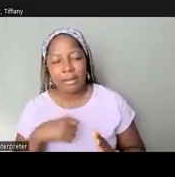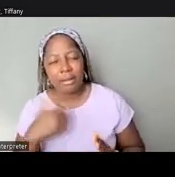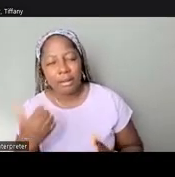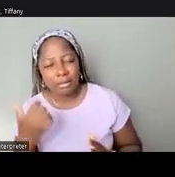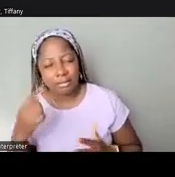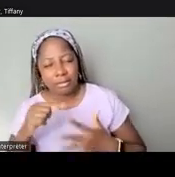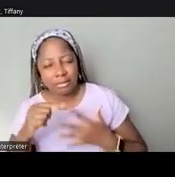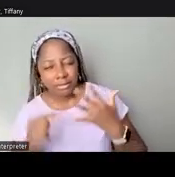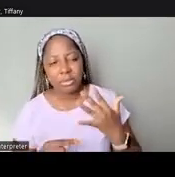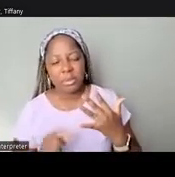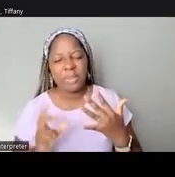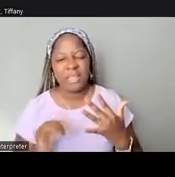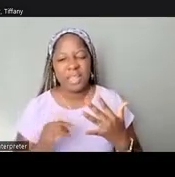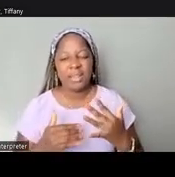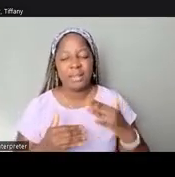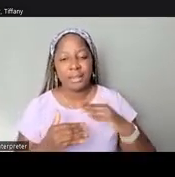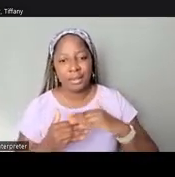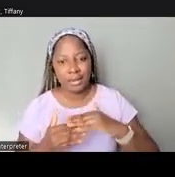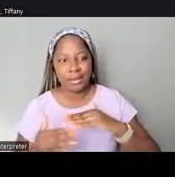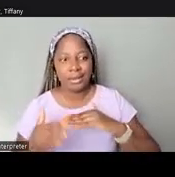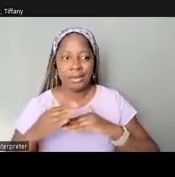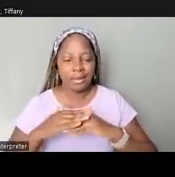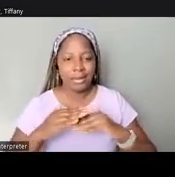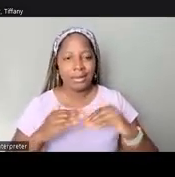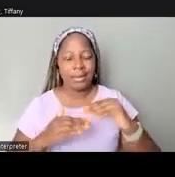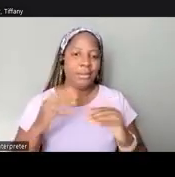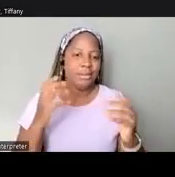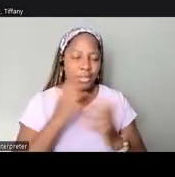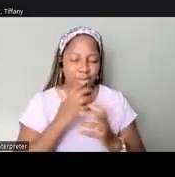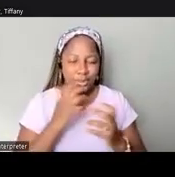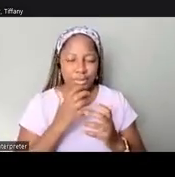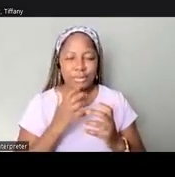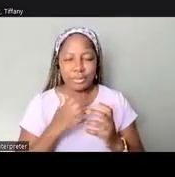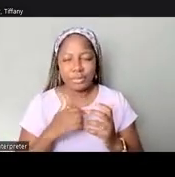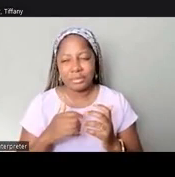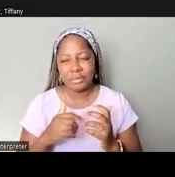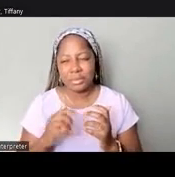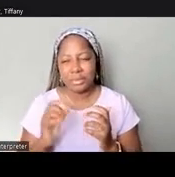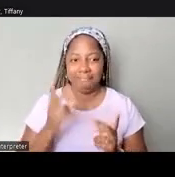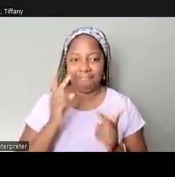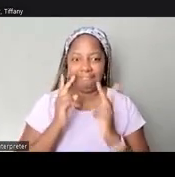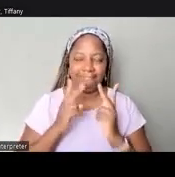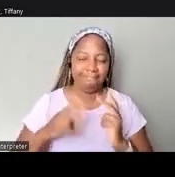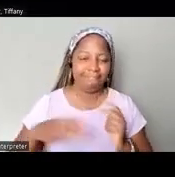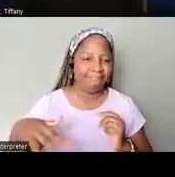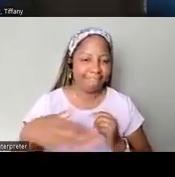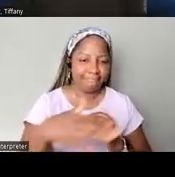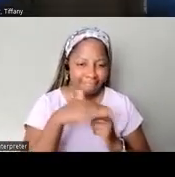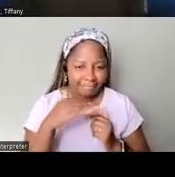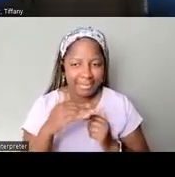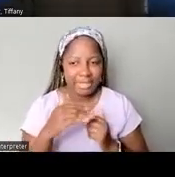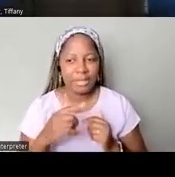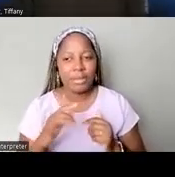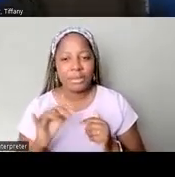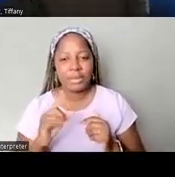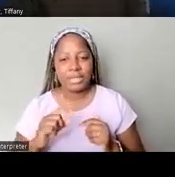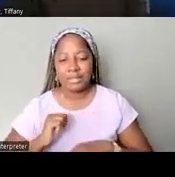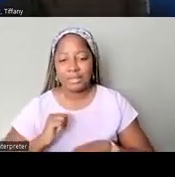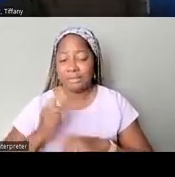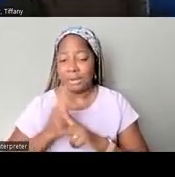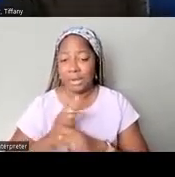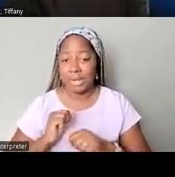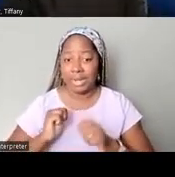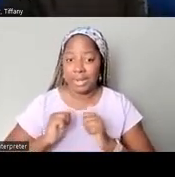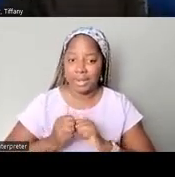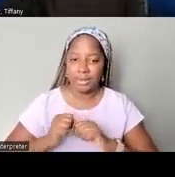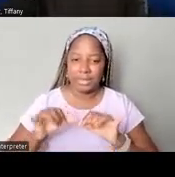compounding pieces that we are, one, experiencing in the field, and also creating systems response to. The